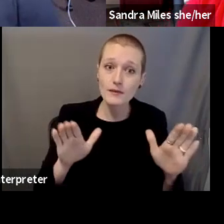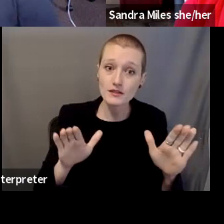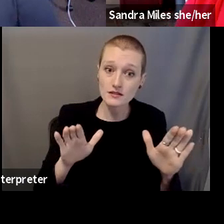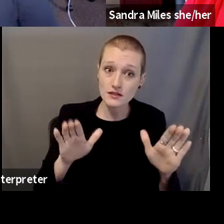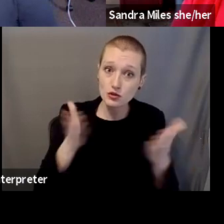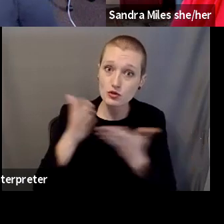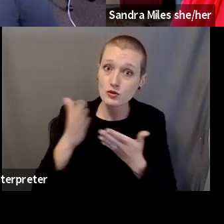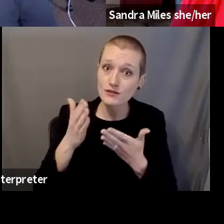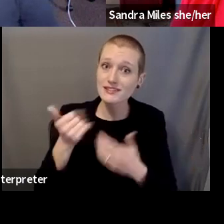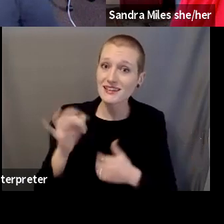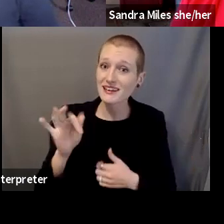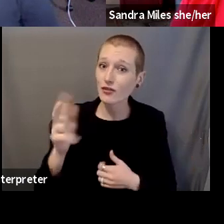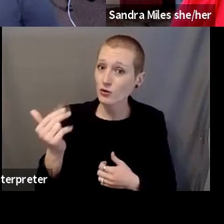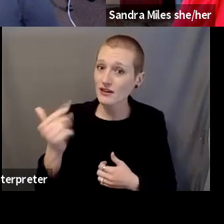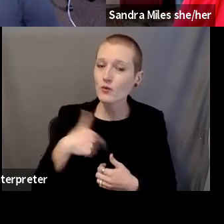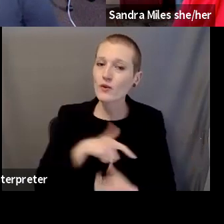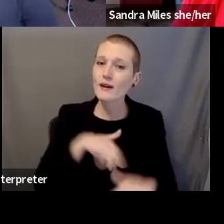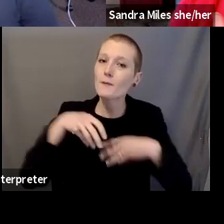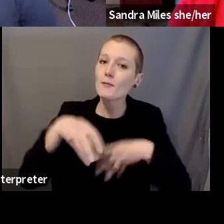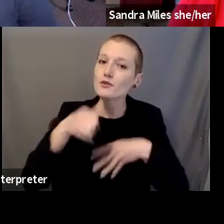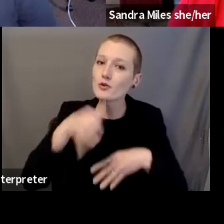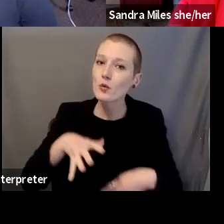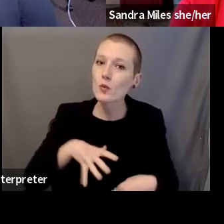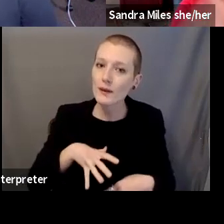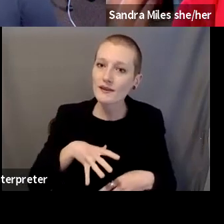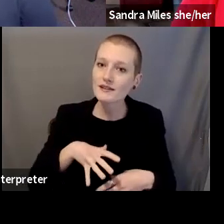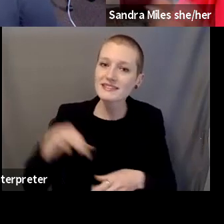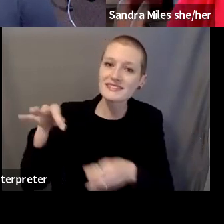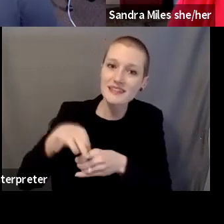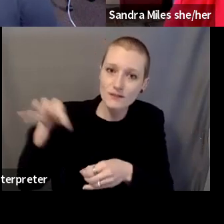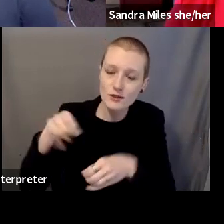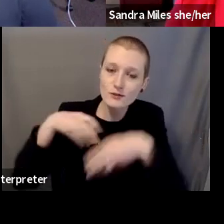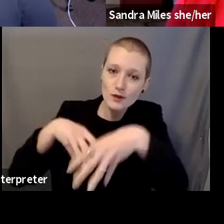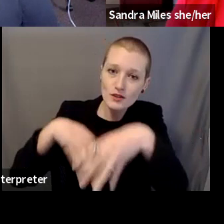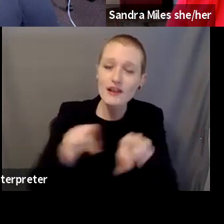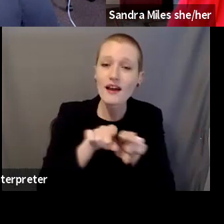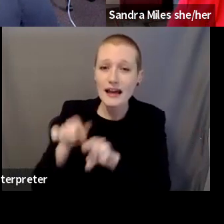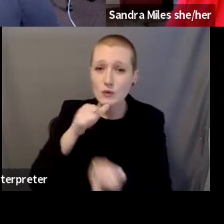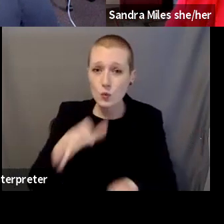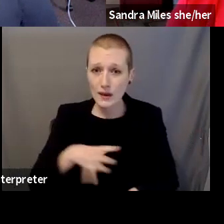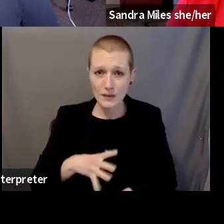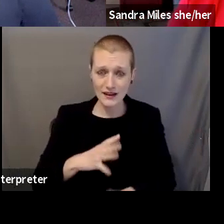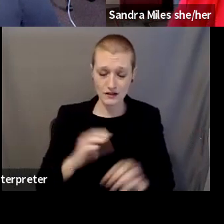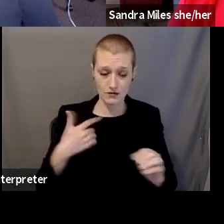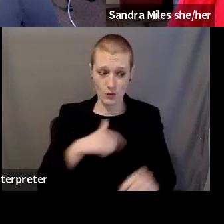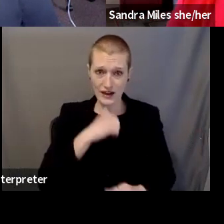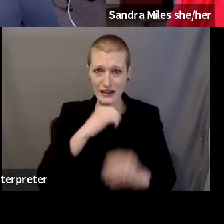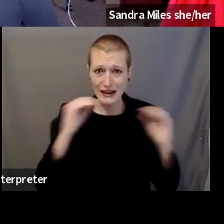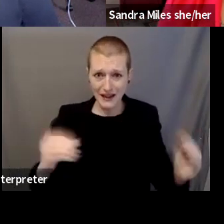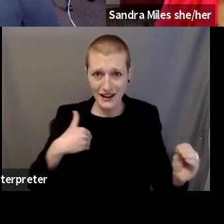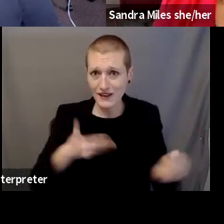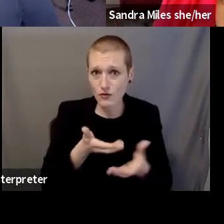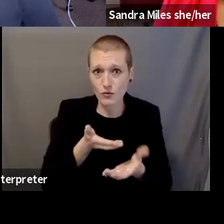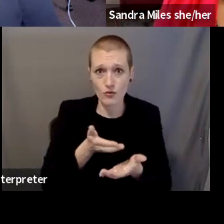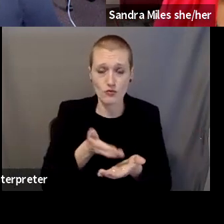March. And, you know, a lot can be said that we were, as women, none of us had the right to vote. And even during